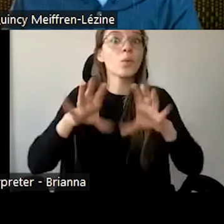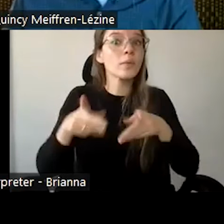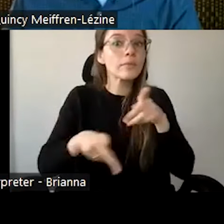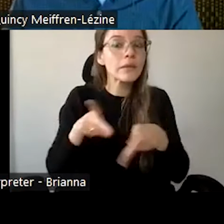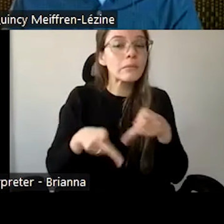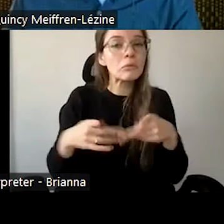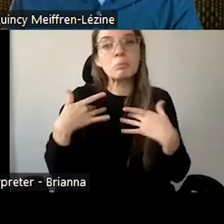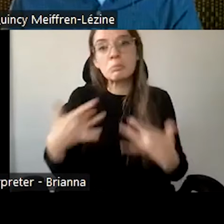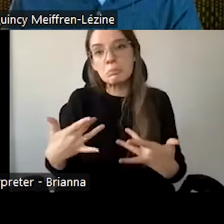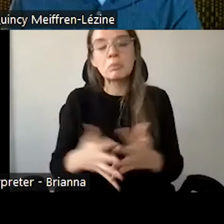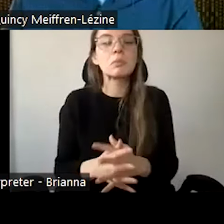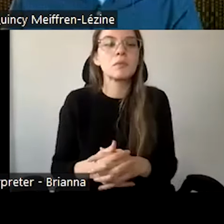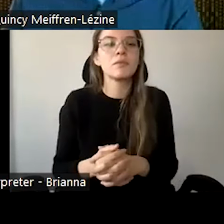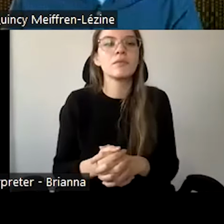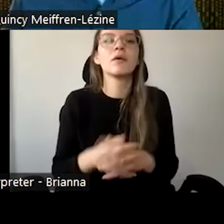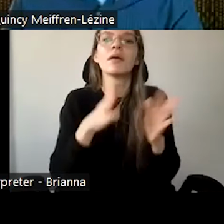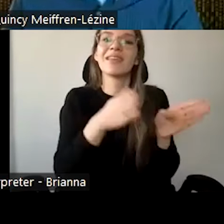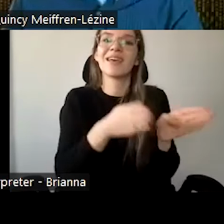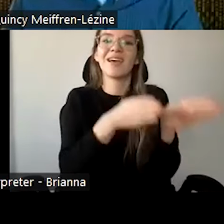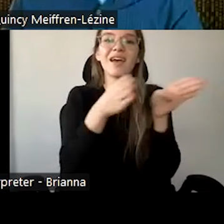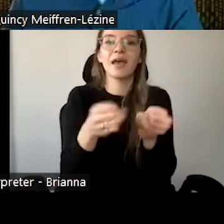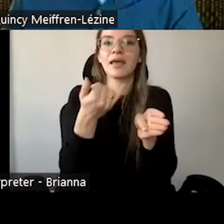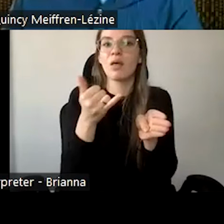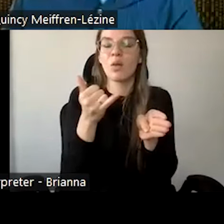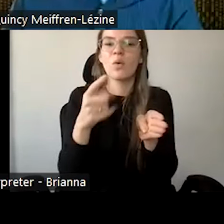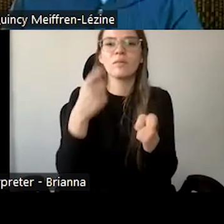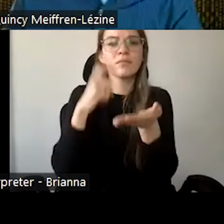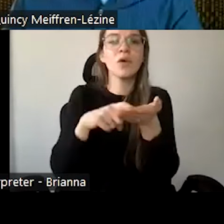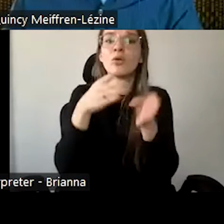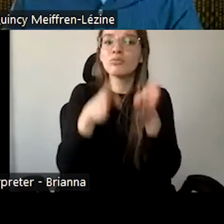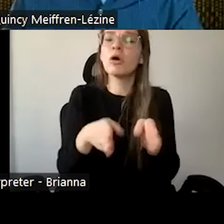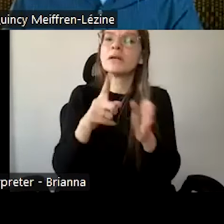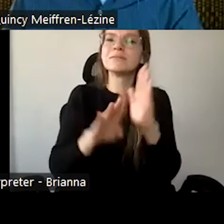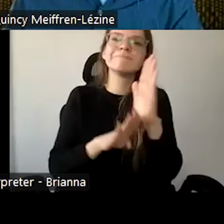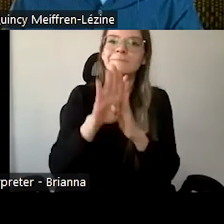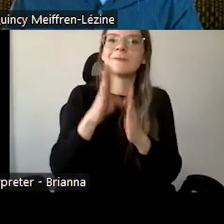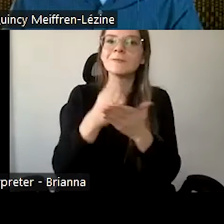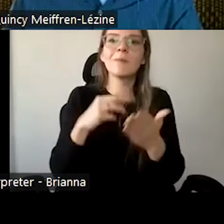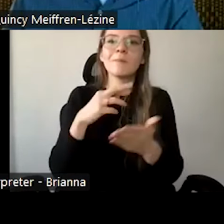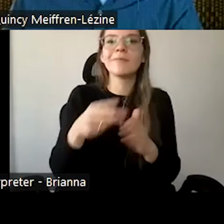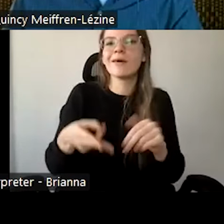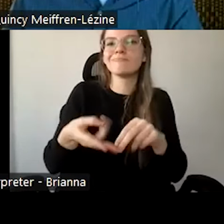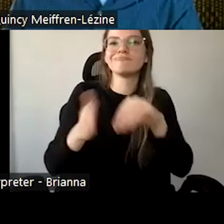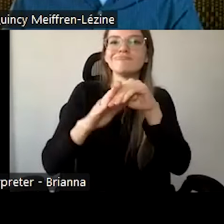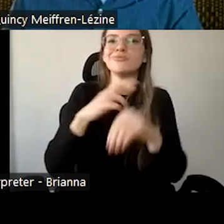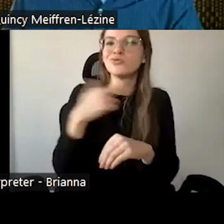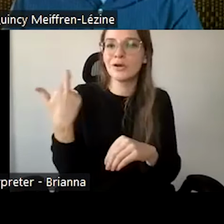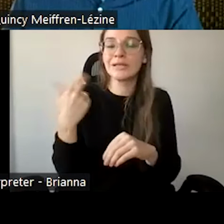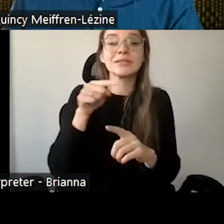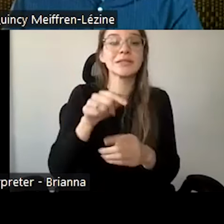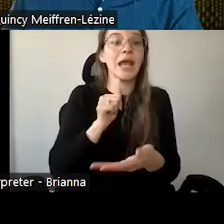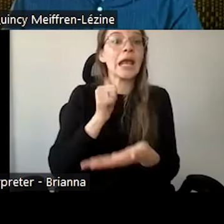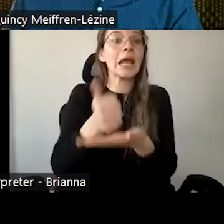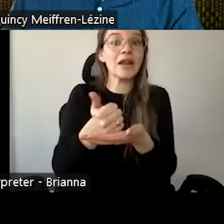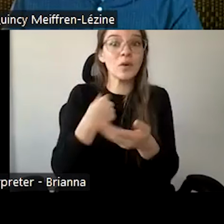generally. But then when somebody has developed higher risk already, there the interventions that we